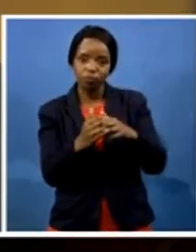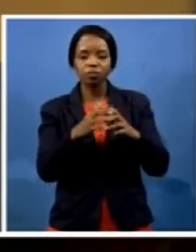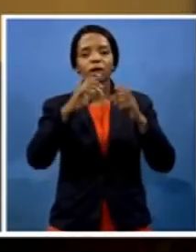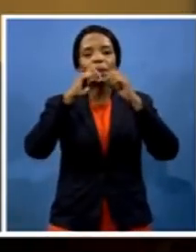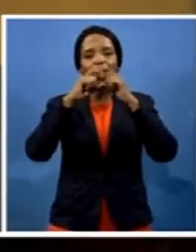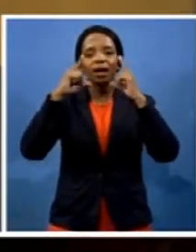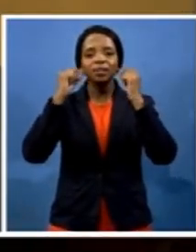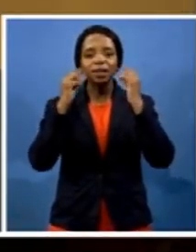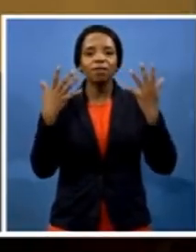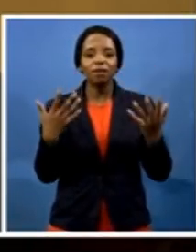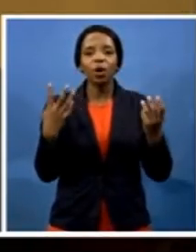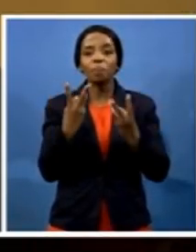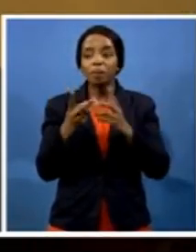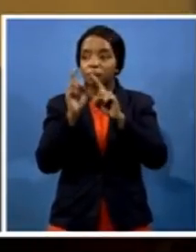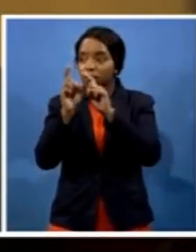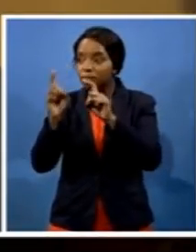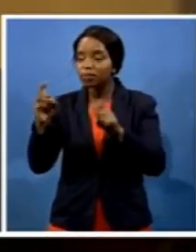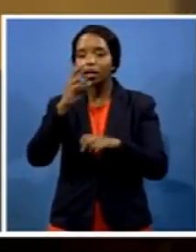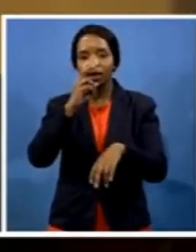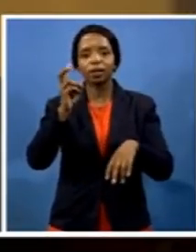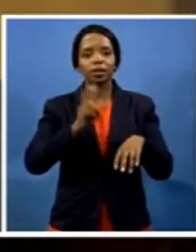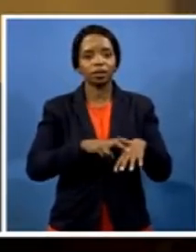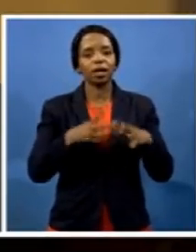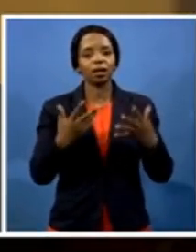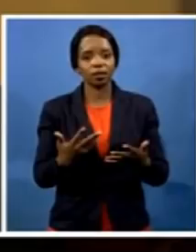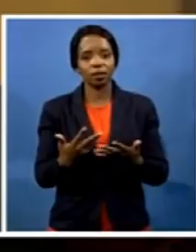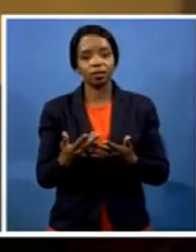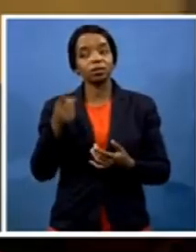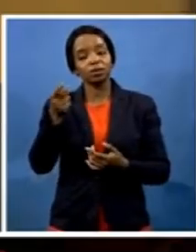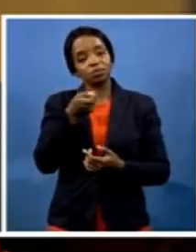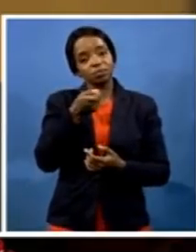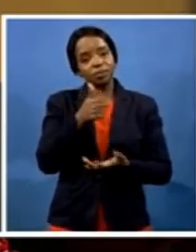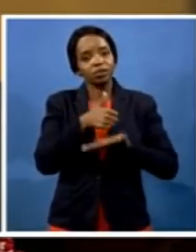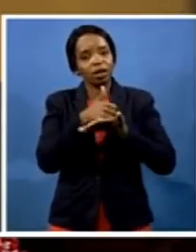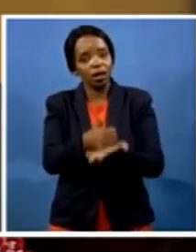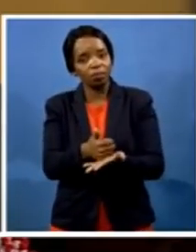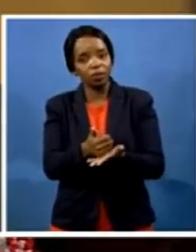add a bit of a helping hand as the country battles this coronavirus.